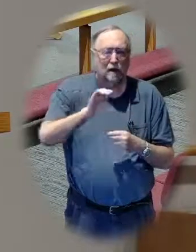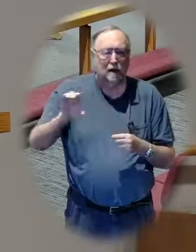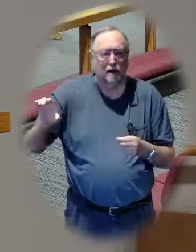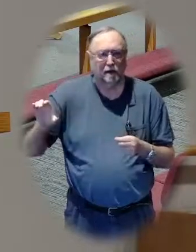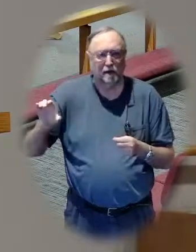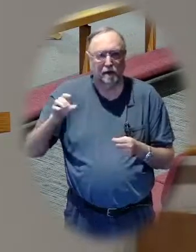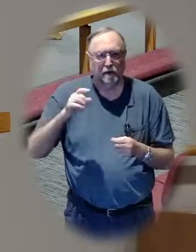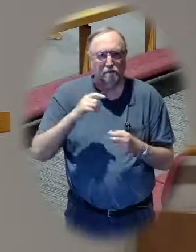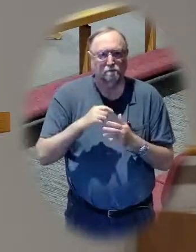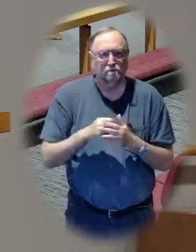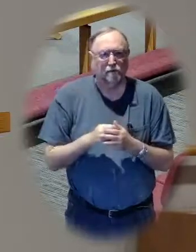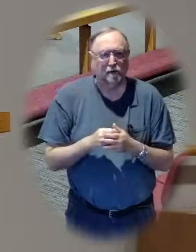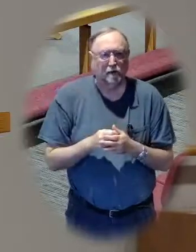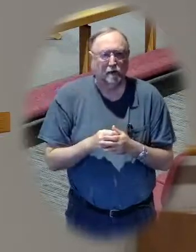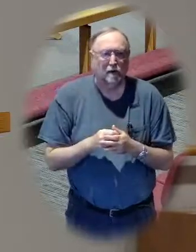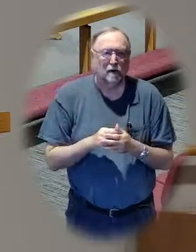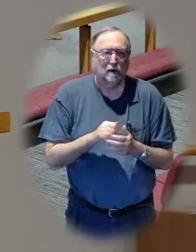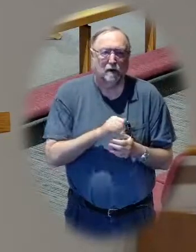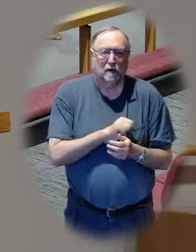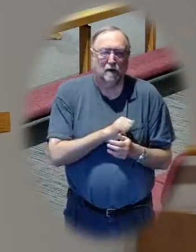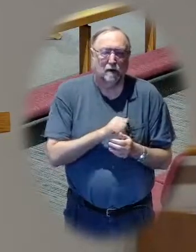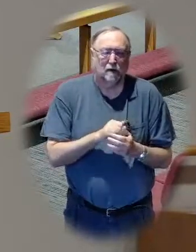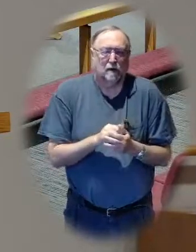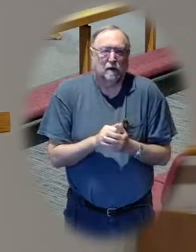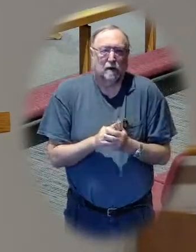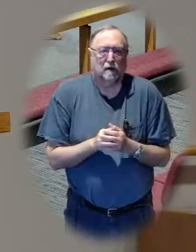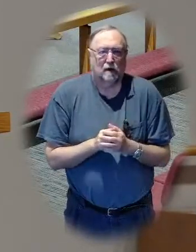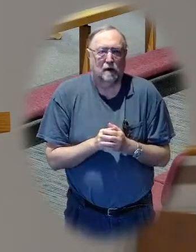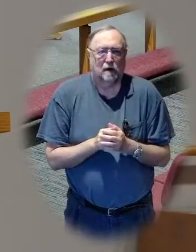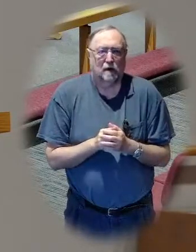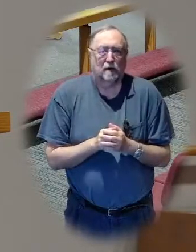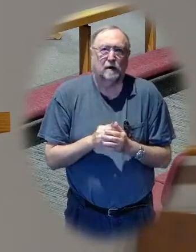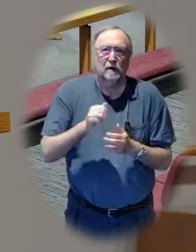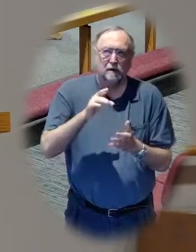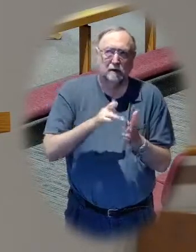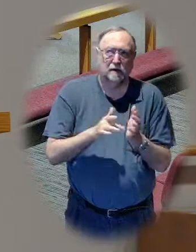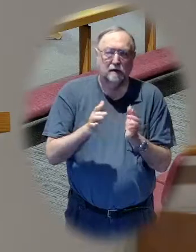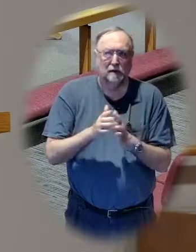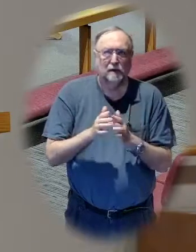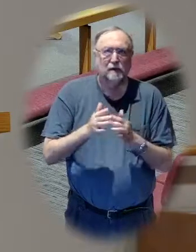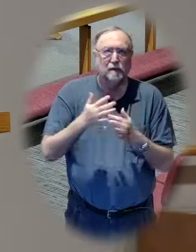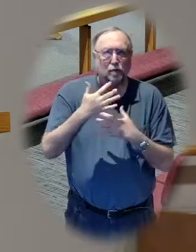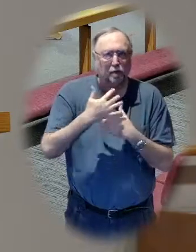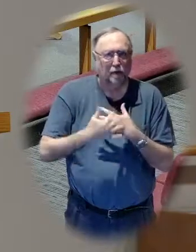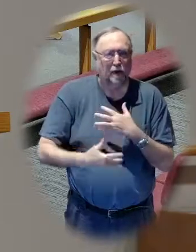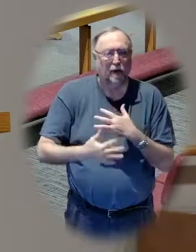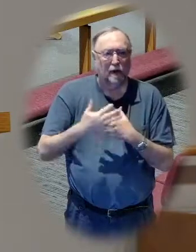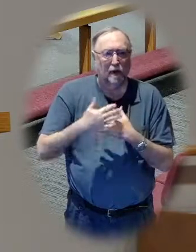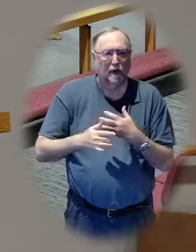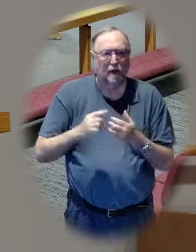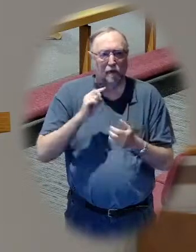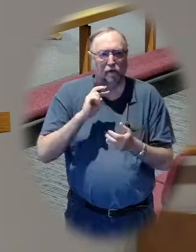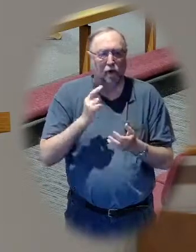I and all of creation, shedding his blood to buy us